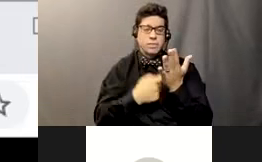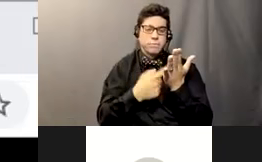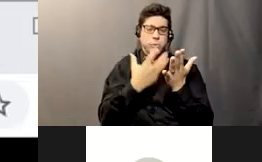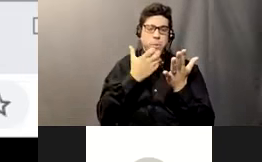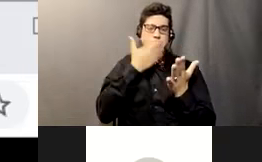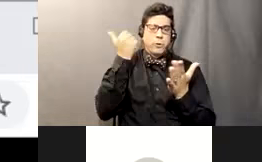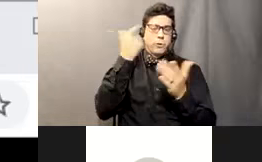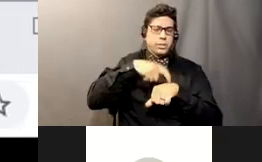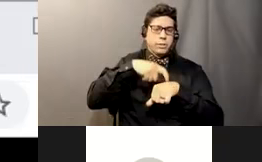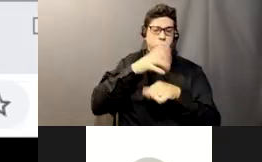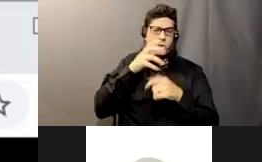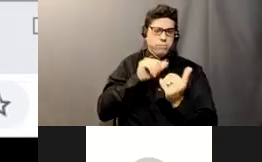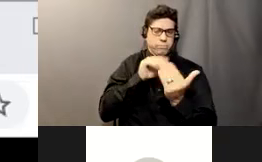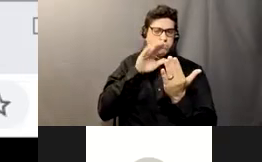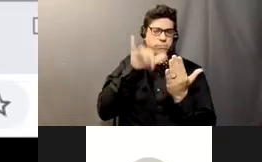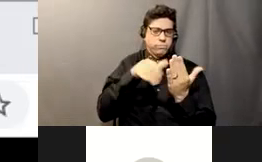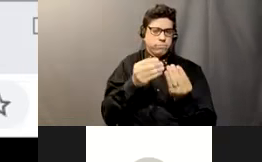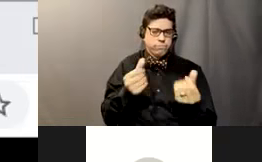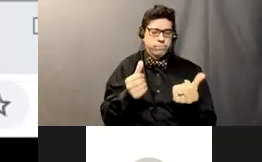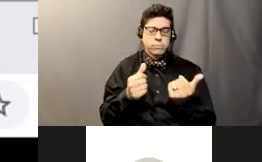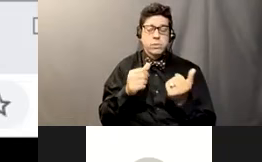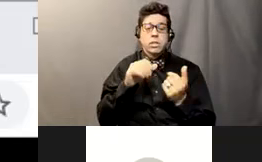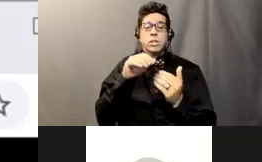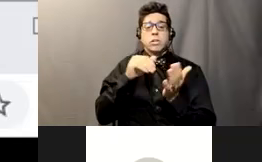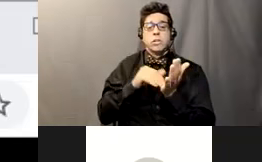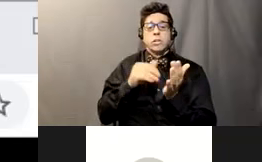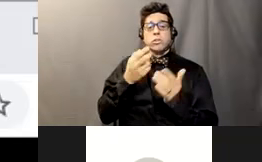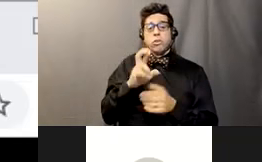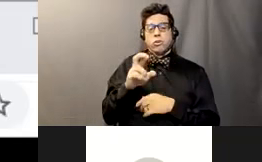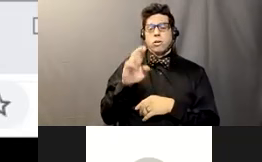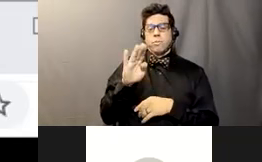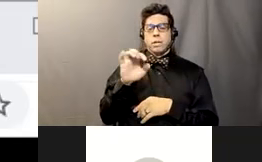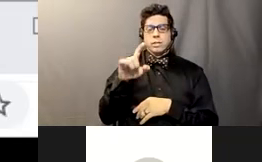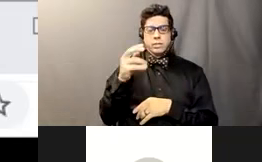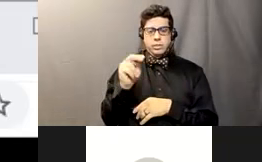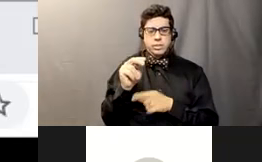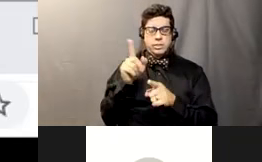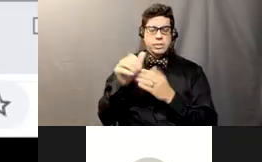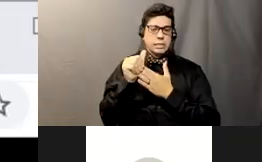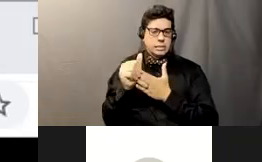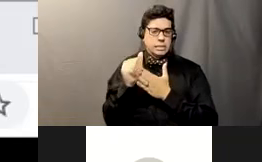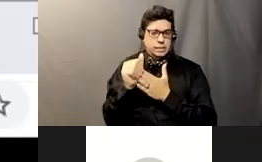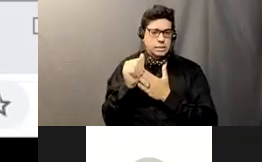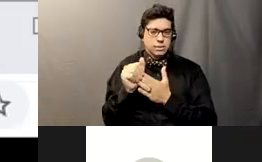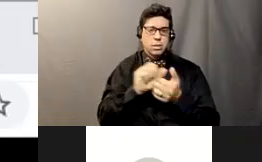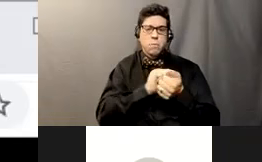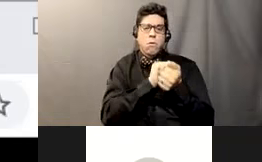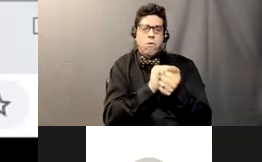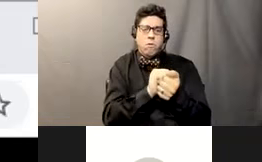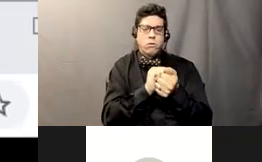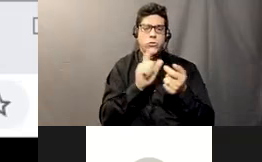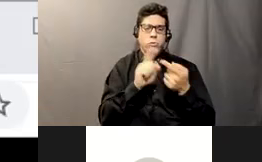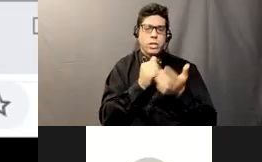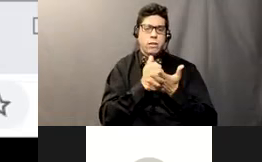that. Dr. Lexi Backstrom is leading this work, and she's partnering with our school districts to assist them with accessing those